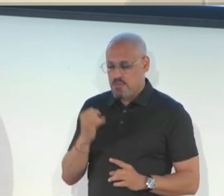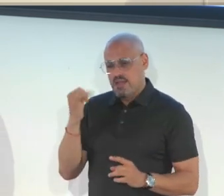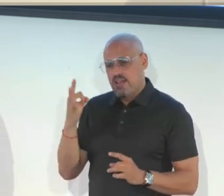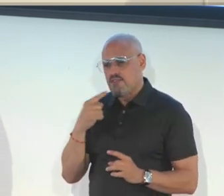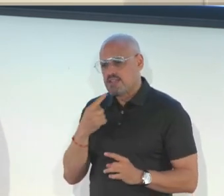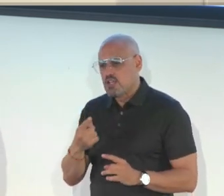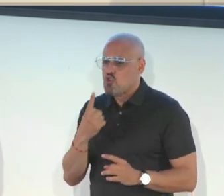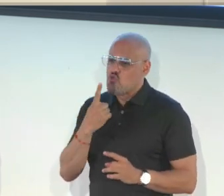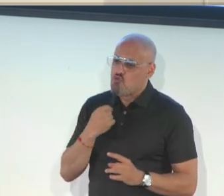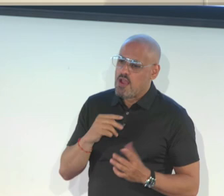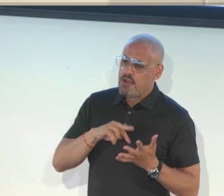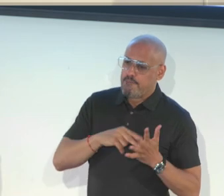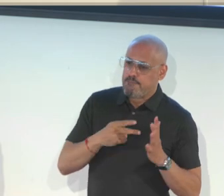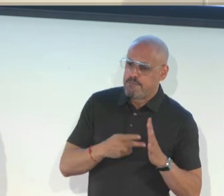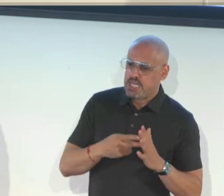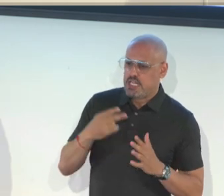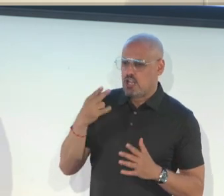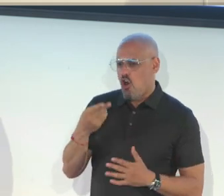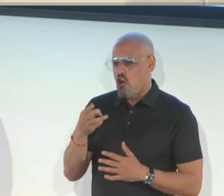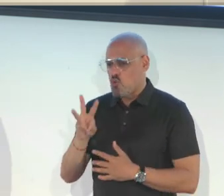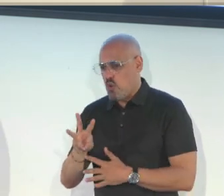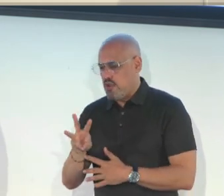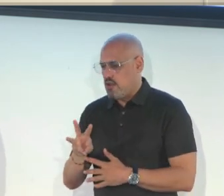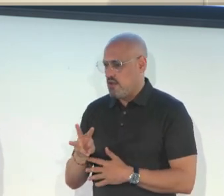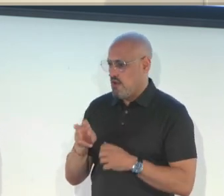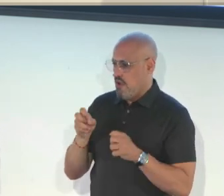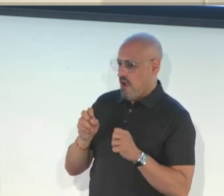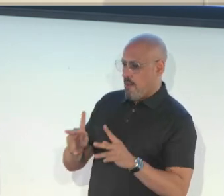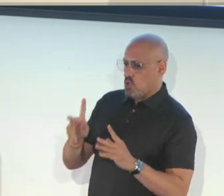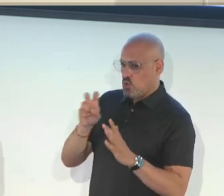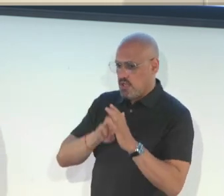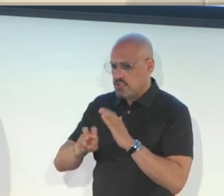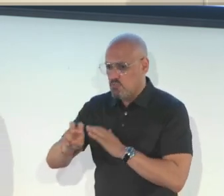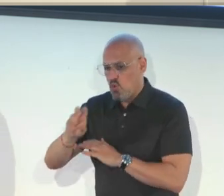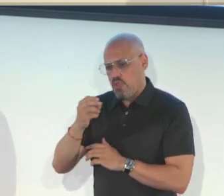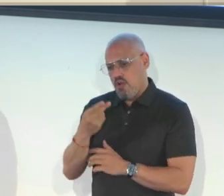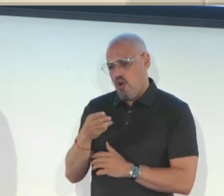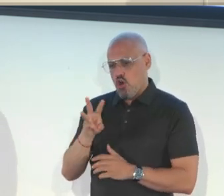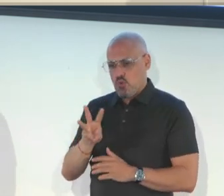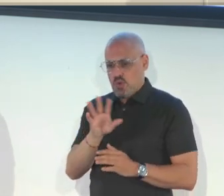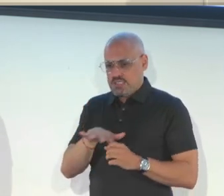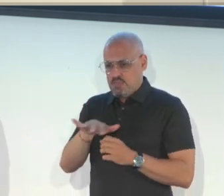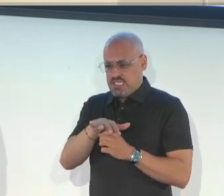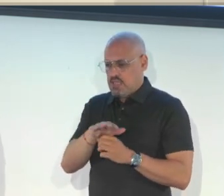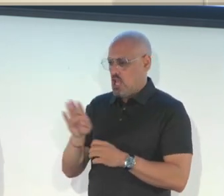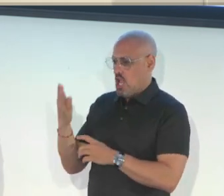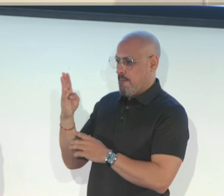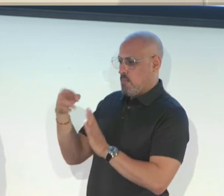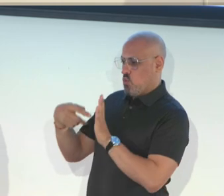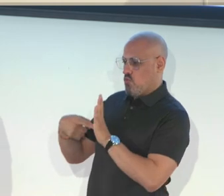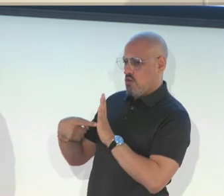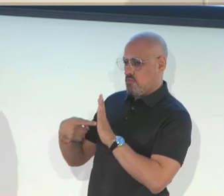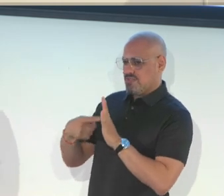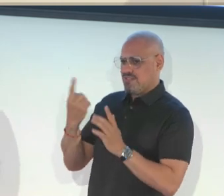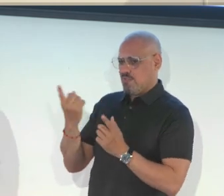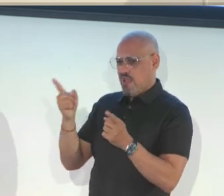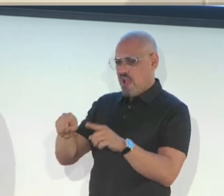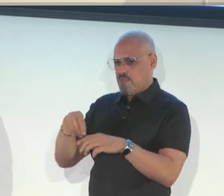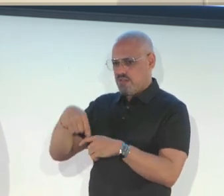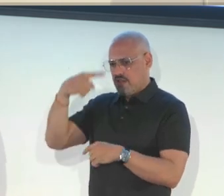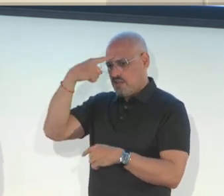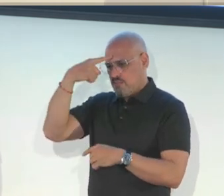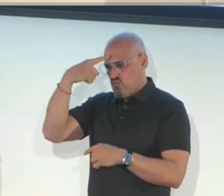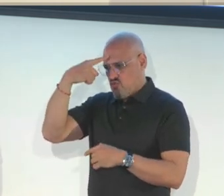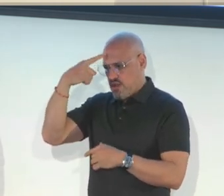that red represents hardware and opportunities to explore the hardware space, blue represents something that happens in a human brain,